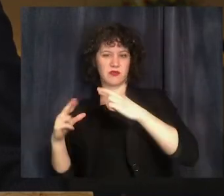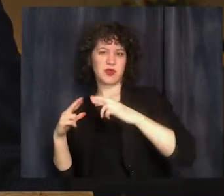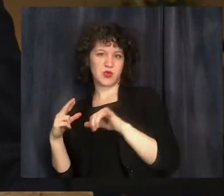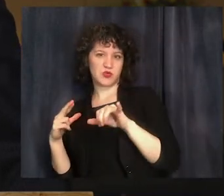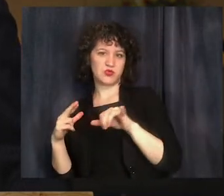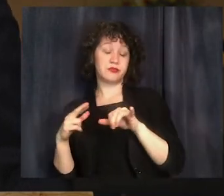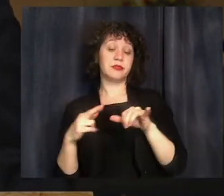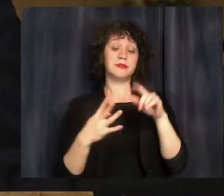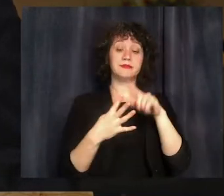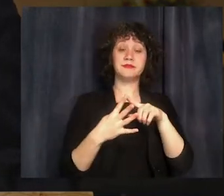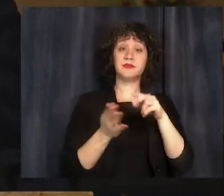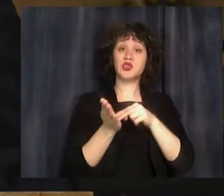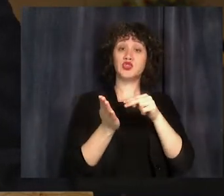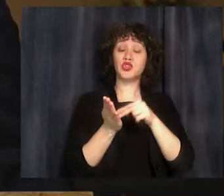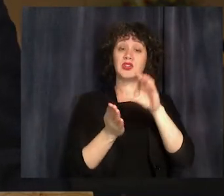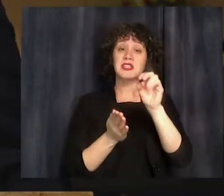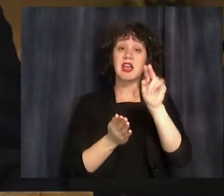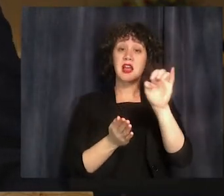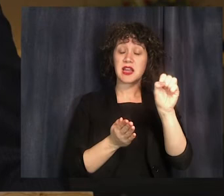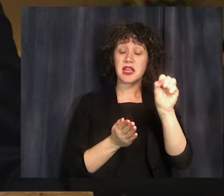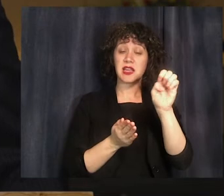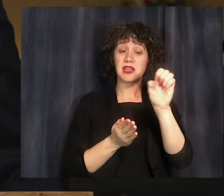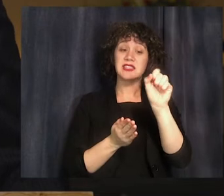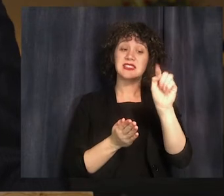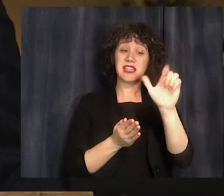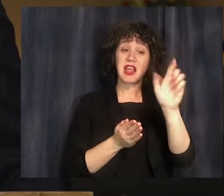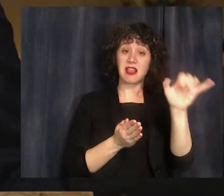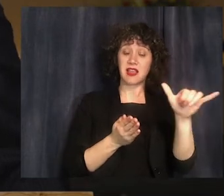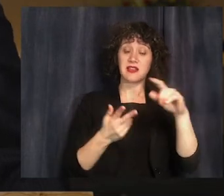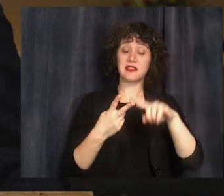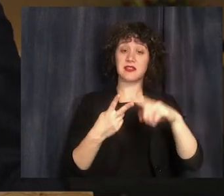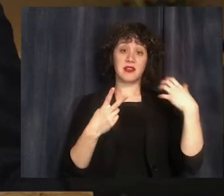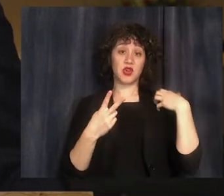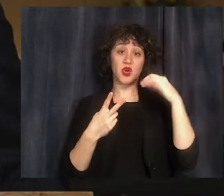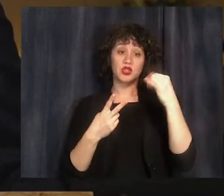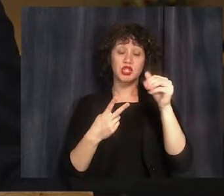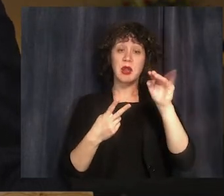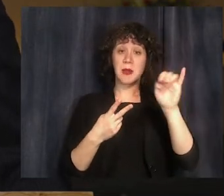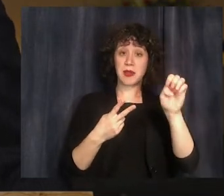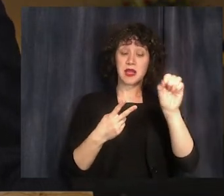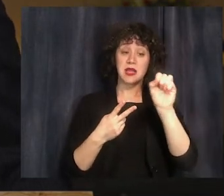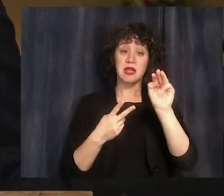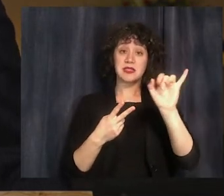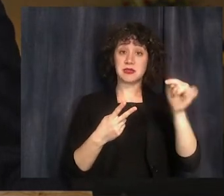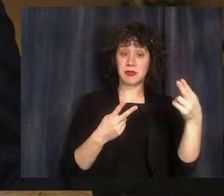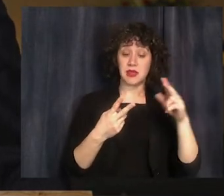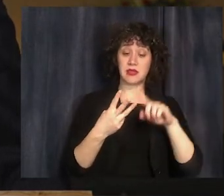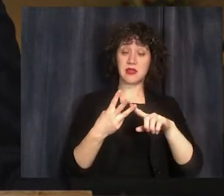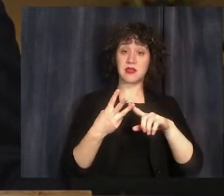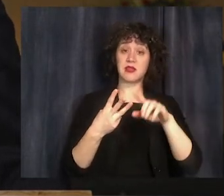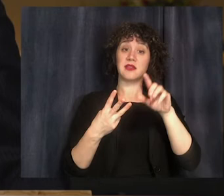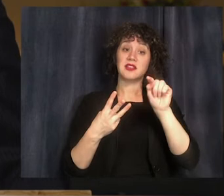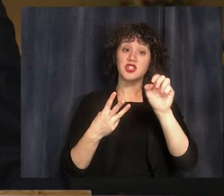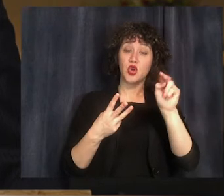myself, is our longtime nurse, Connie Staley, our fitness departments, Coach Jamie Smith, our math departments, Mr.